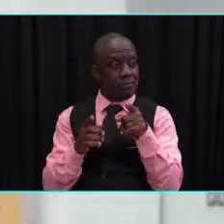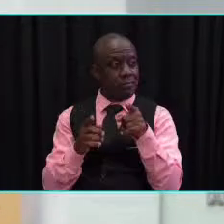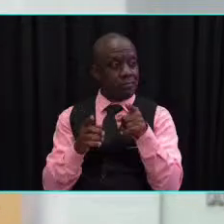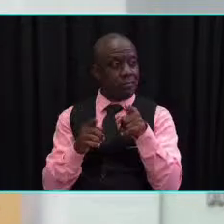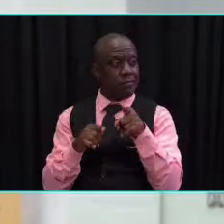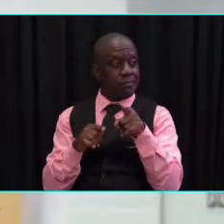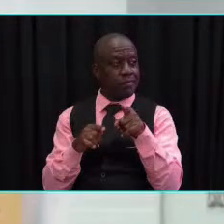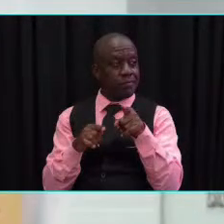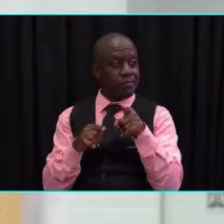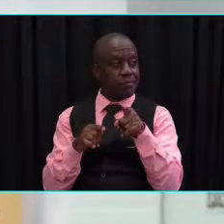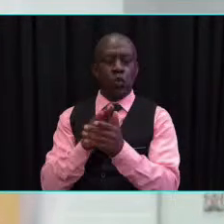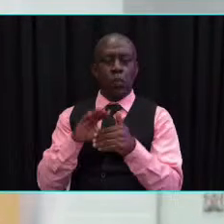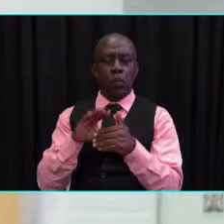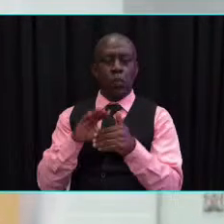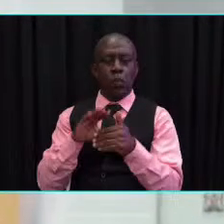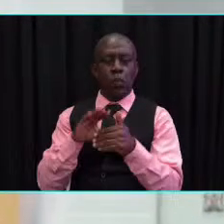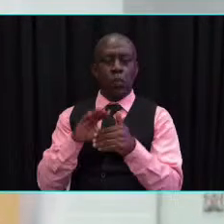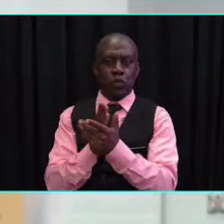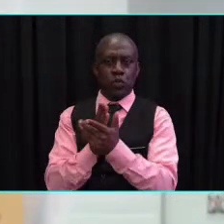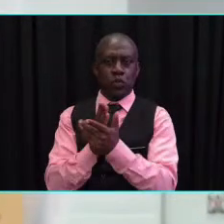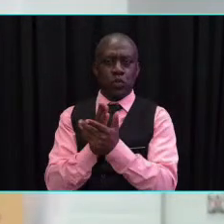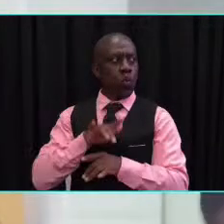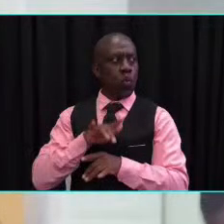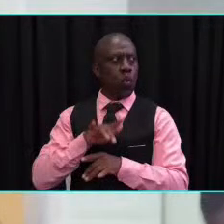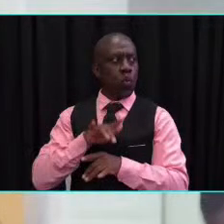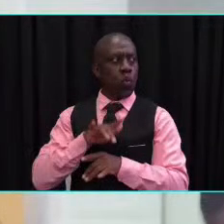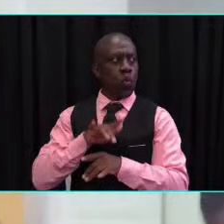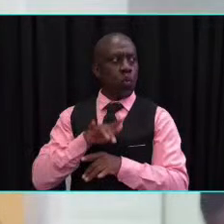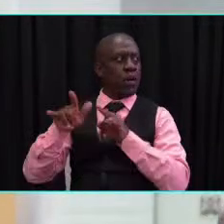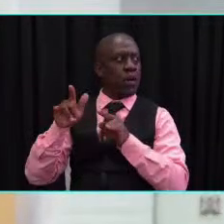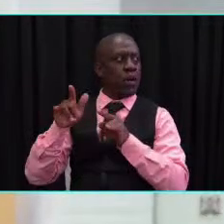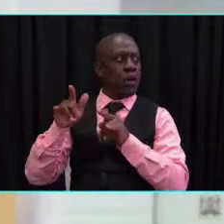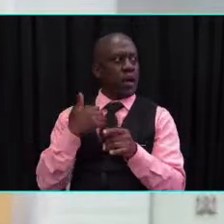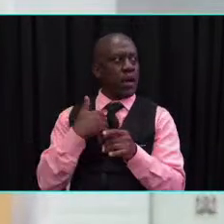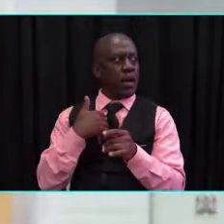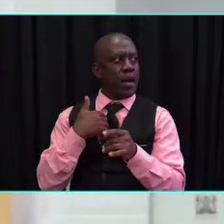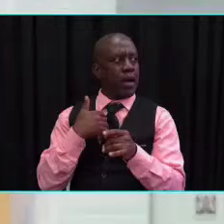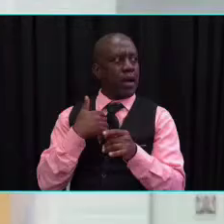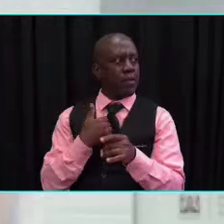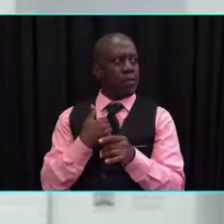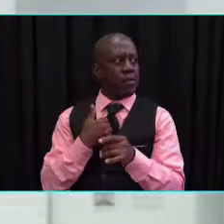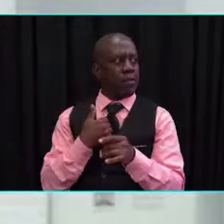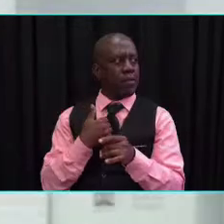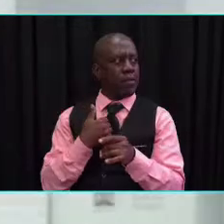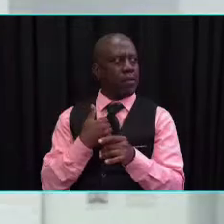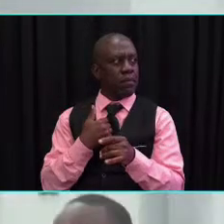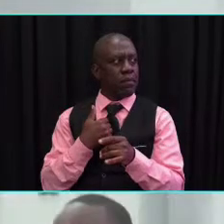that ensure that everyone going abroad, you do. Thank you.